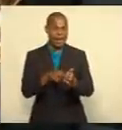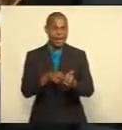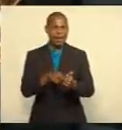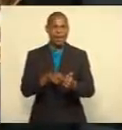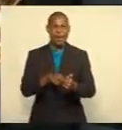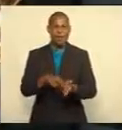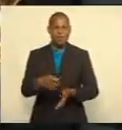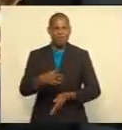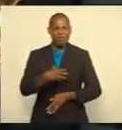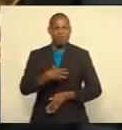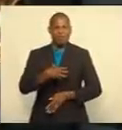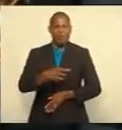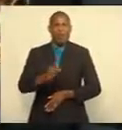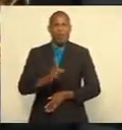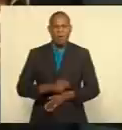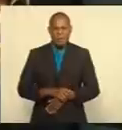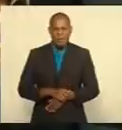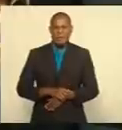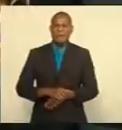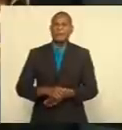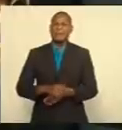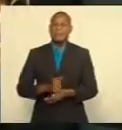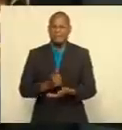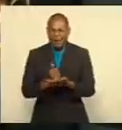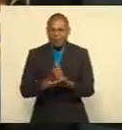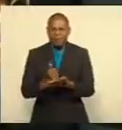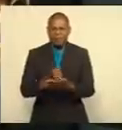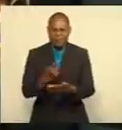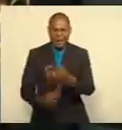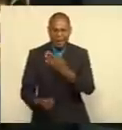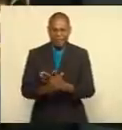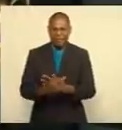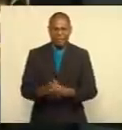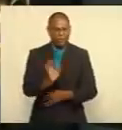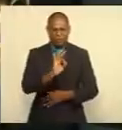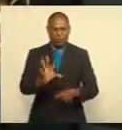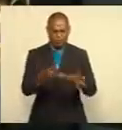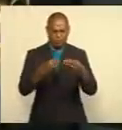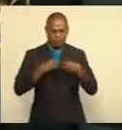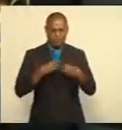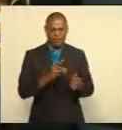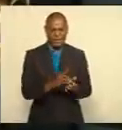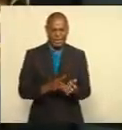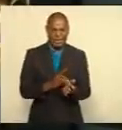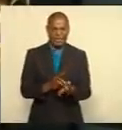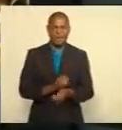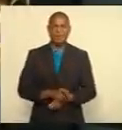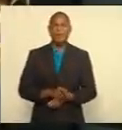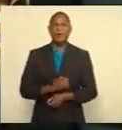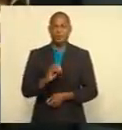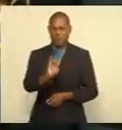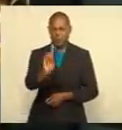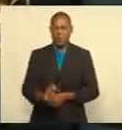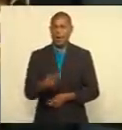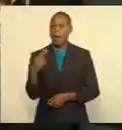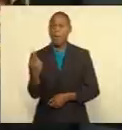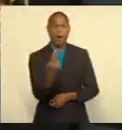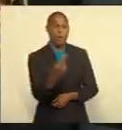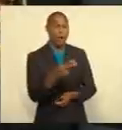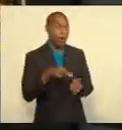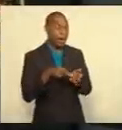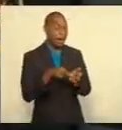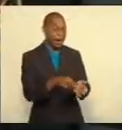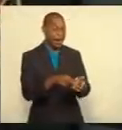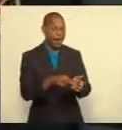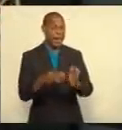proactive to ensure they don't contract the virus. Earlier today, I was around the Nadi area and also in Nadi town, and what I